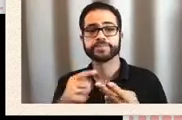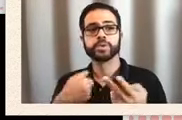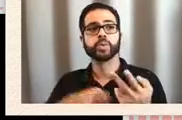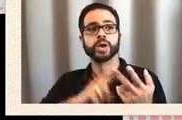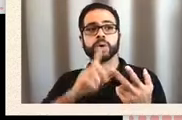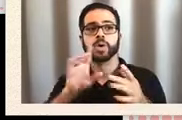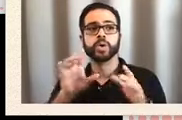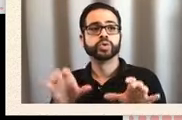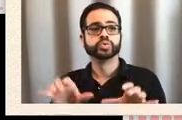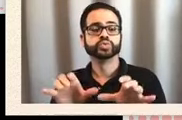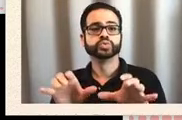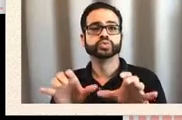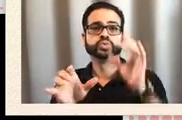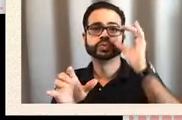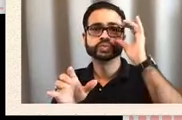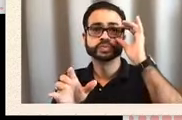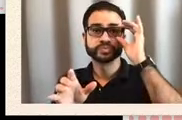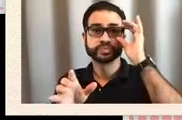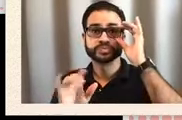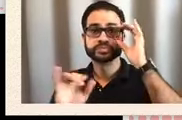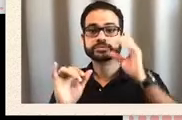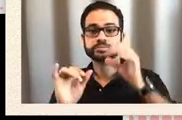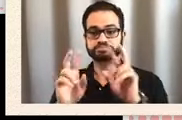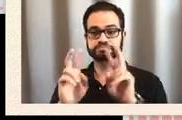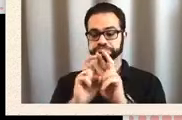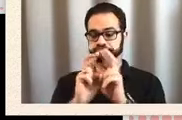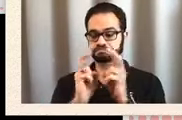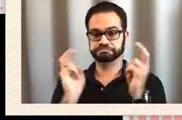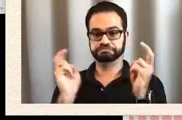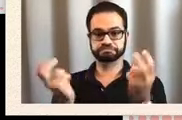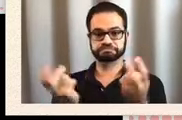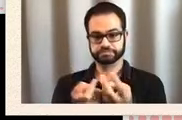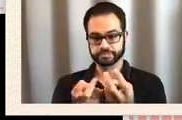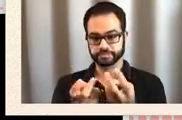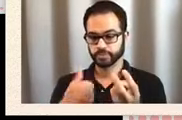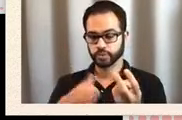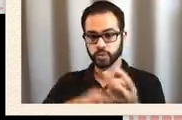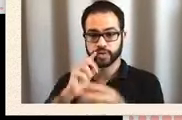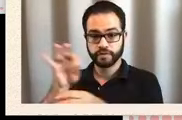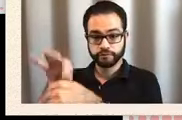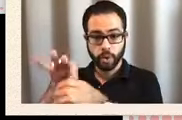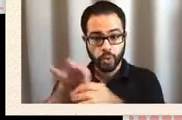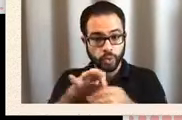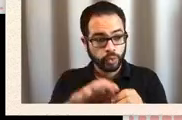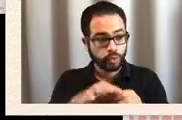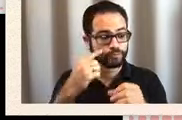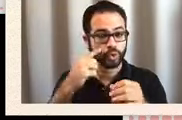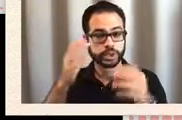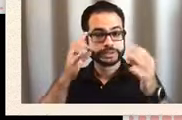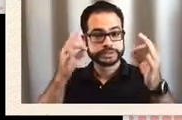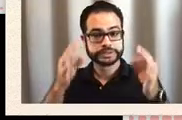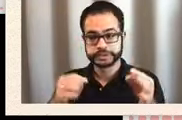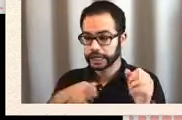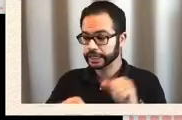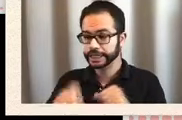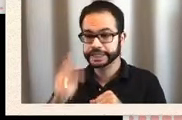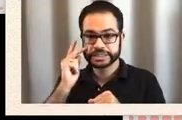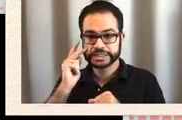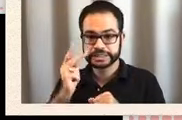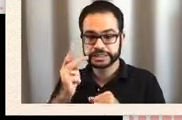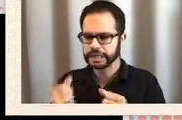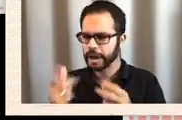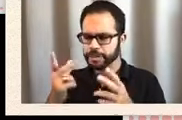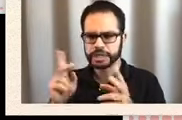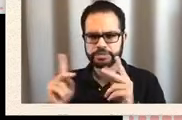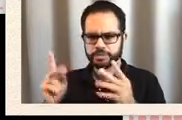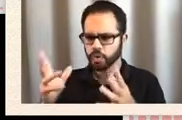a committee where we vote on decisions and I can see kind of what the majority of votes is for my supporters, and that